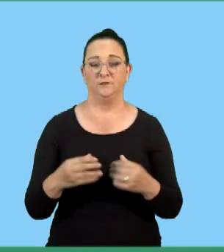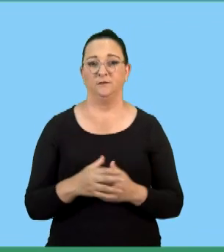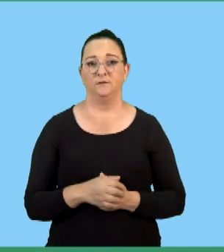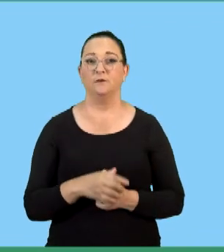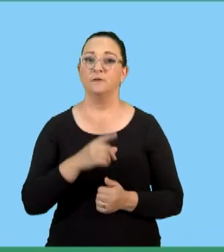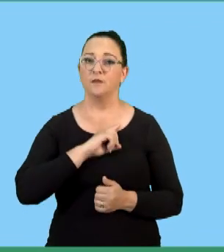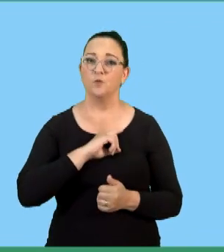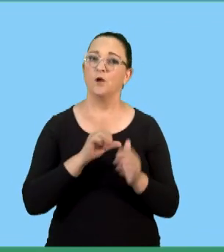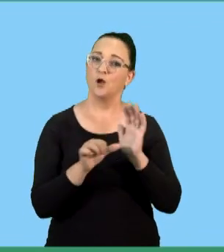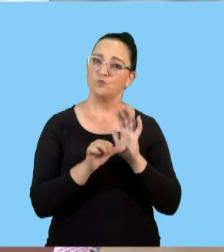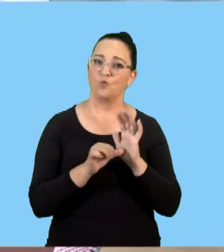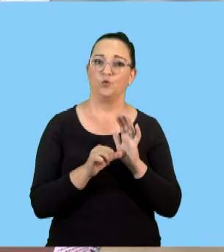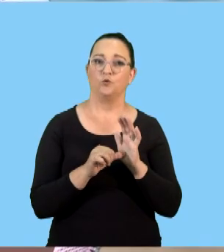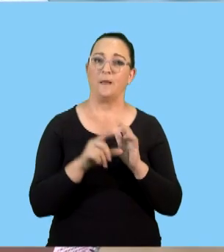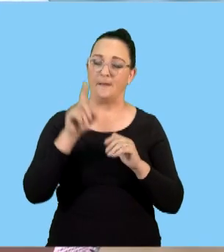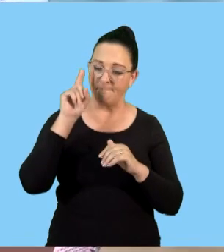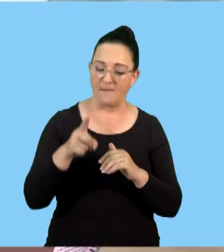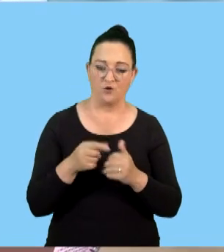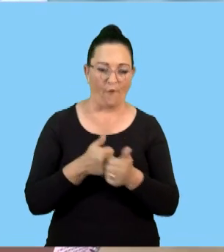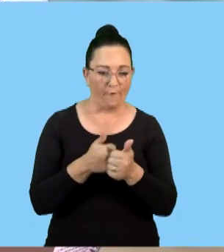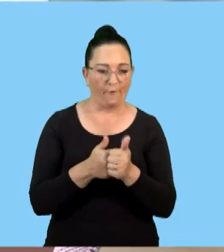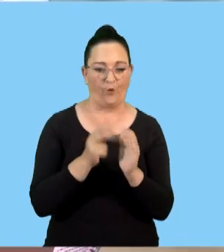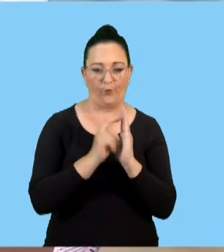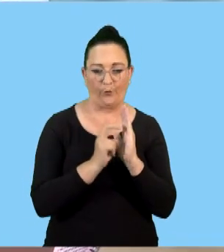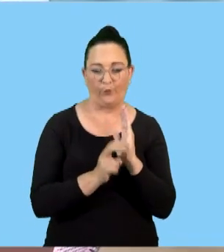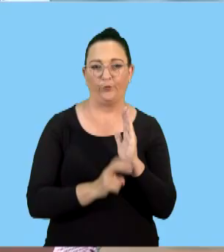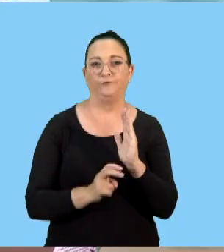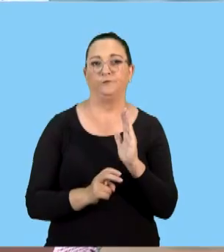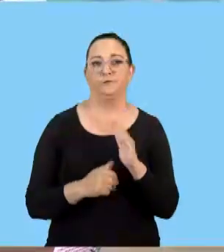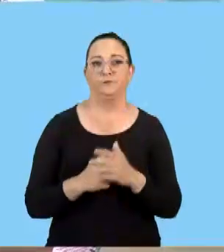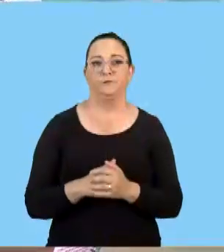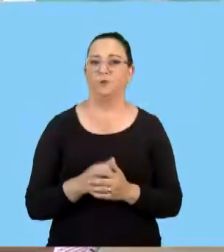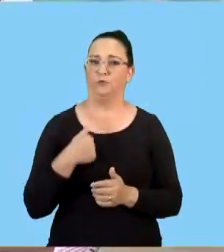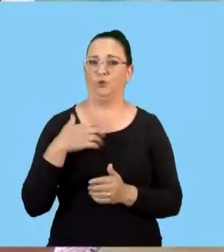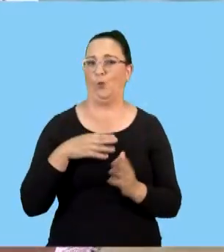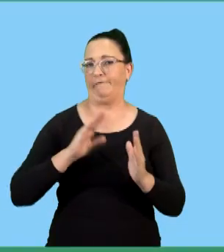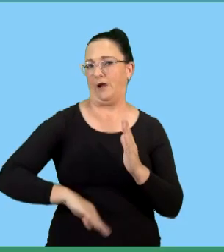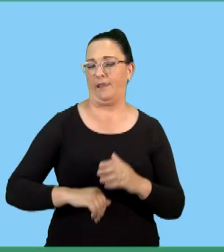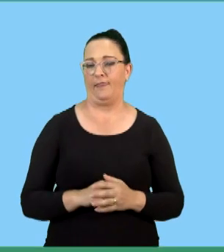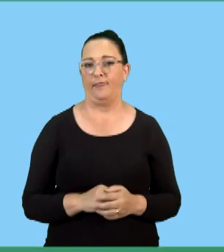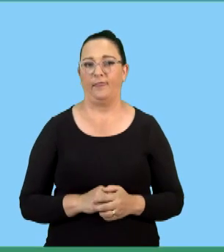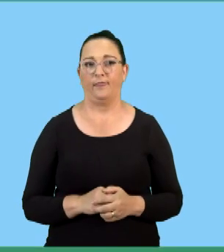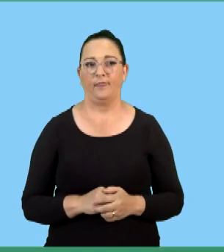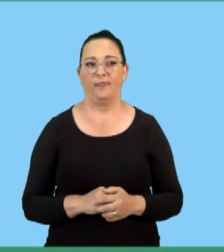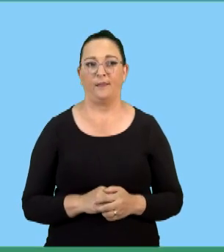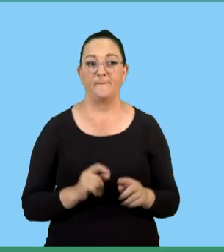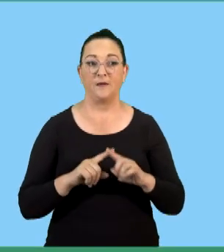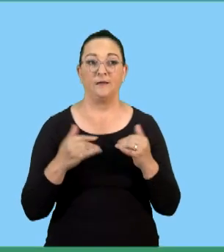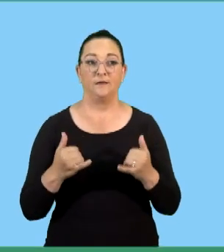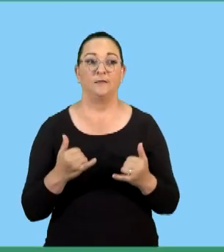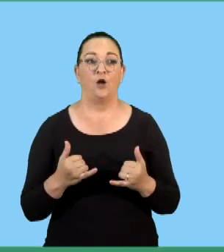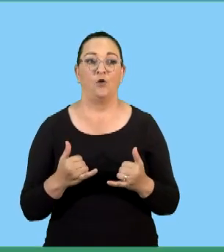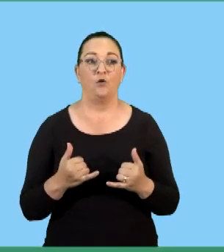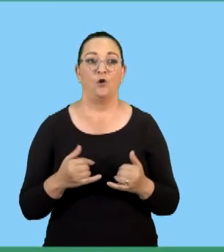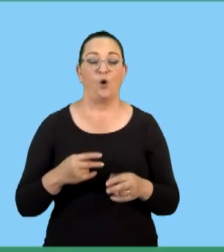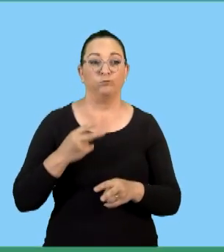it is important that we comply so that we don't find ourselves as a business being fined. Right. Often positions, they